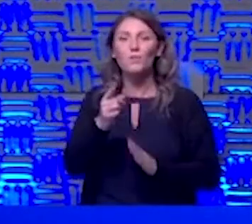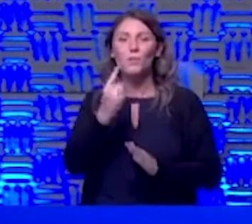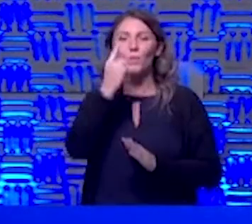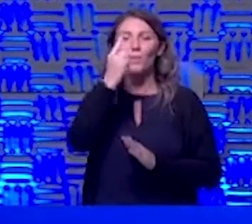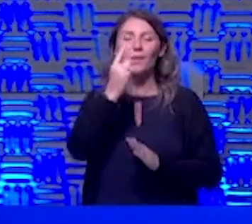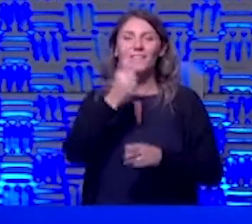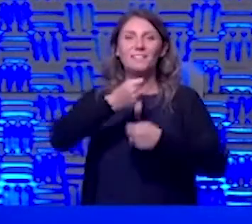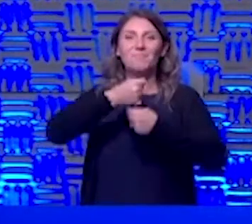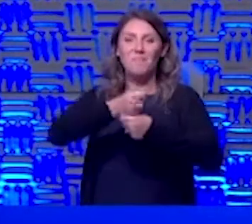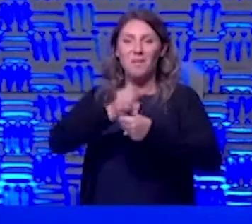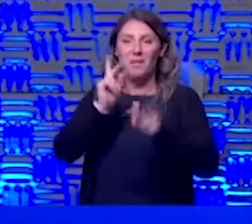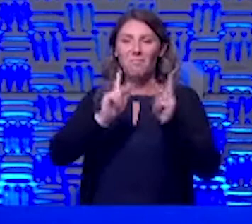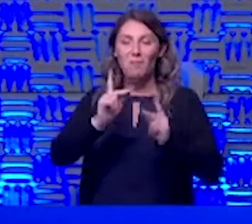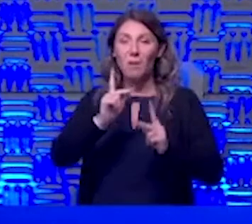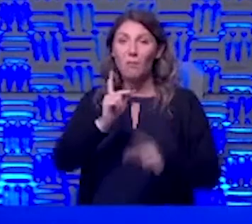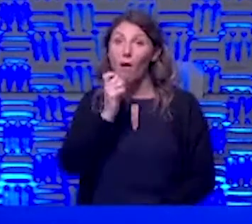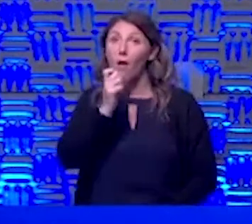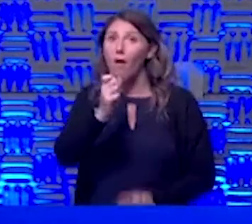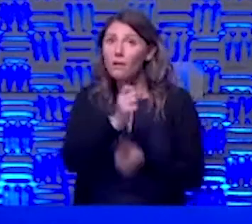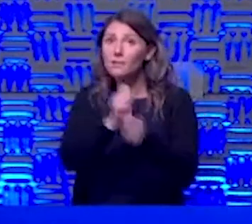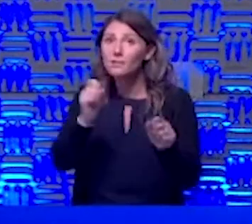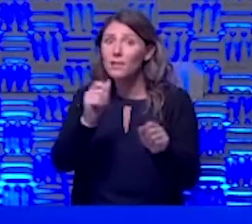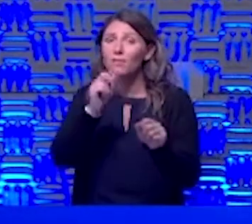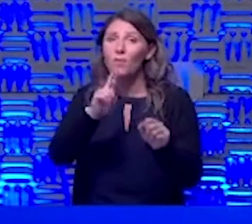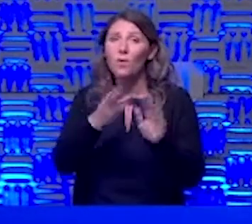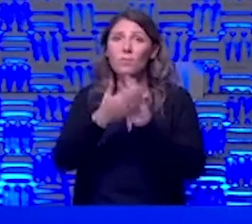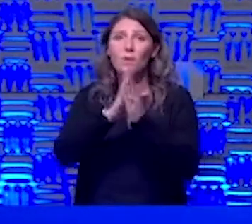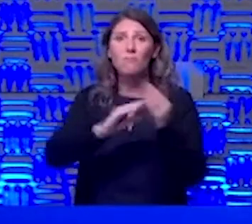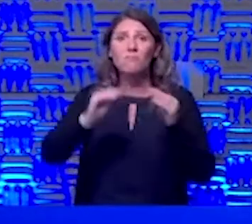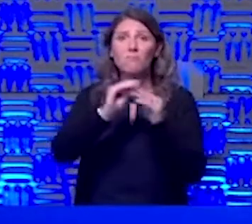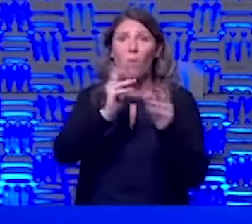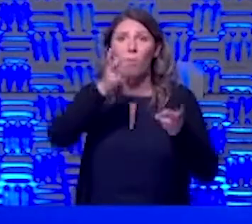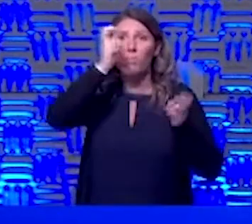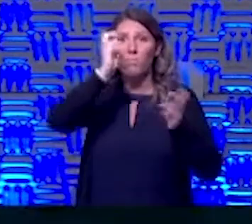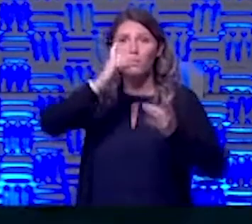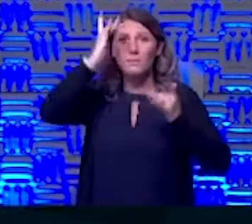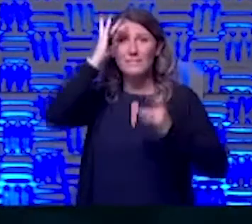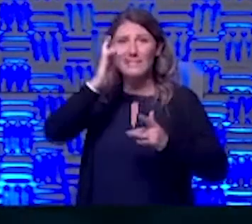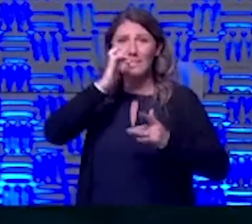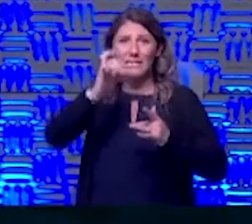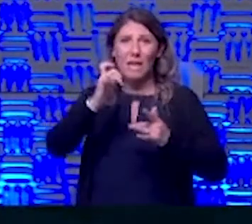making people unsafe or sicker by not getting out and getting exposed?